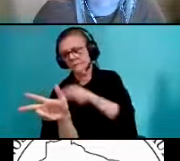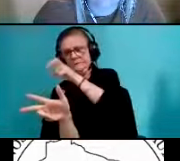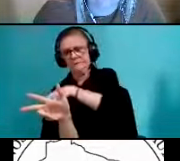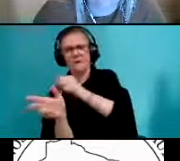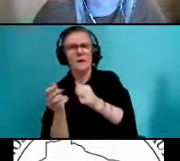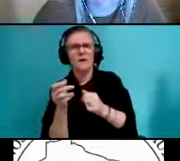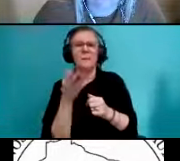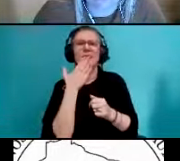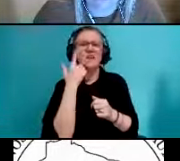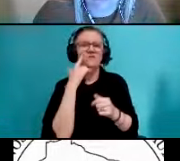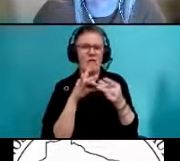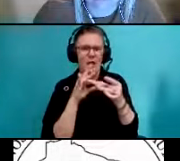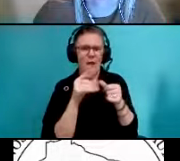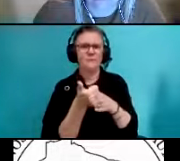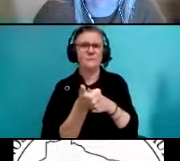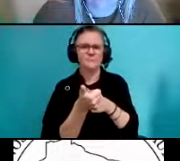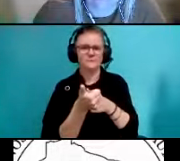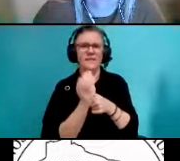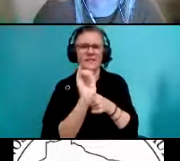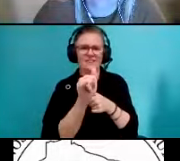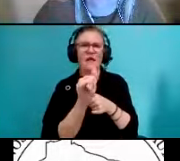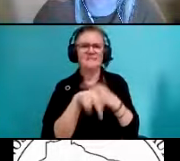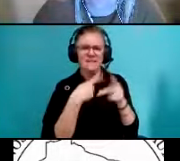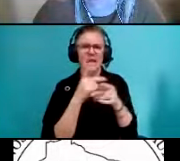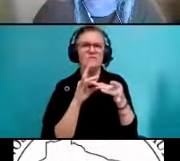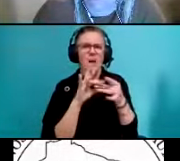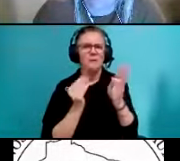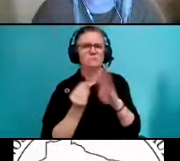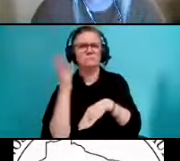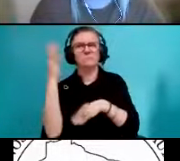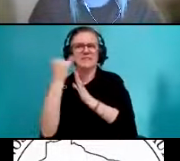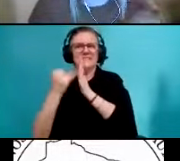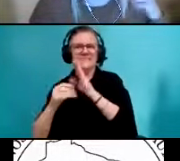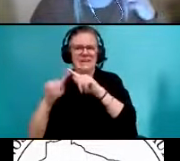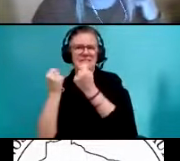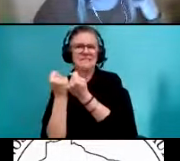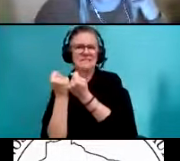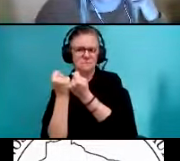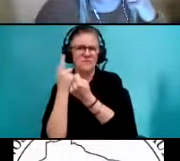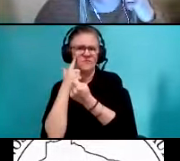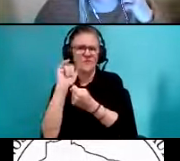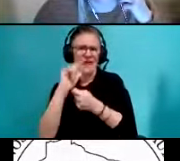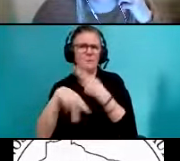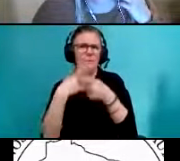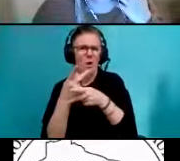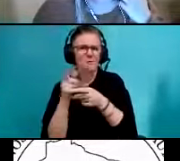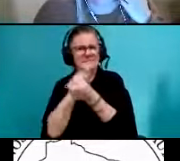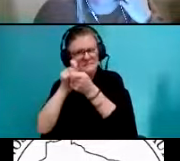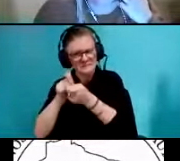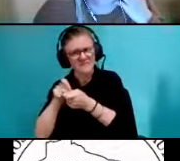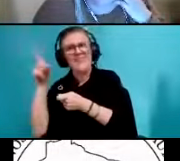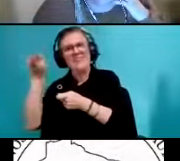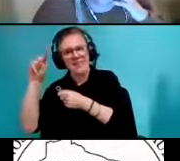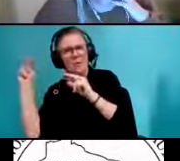But thanks for that comment, because that is the sort of comment we can pass on to the design team when we transition to that part of the project, because they will be looking at